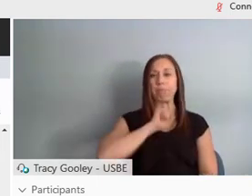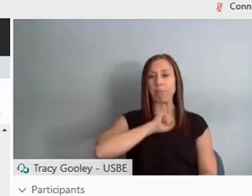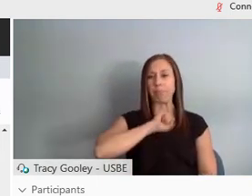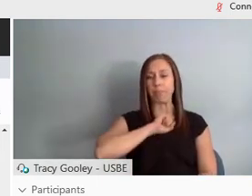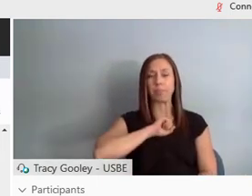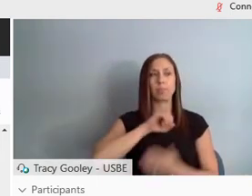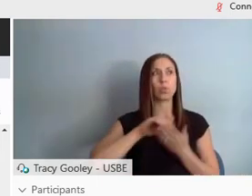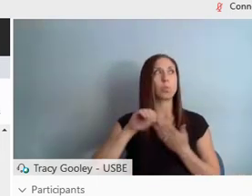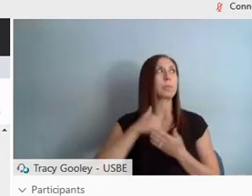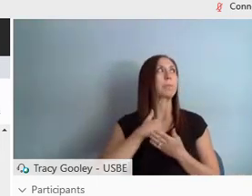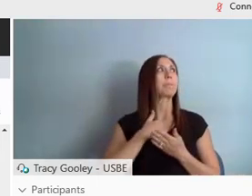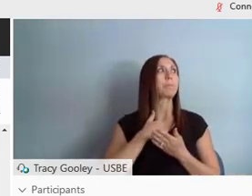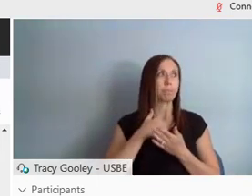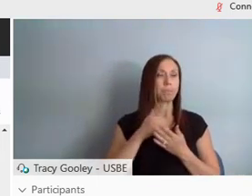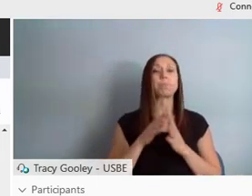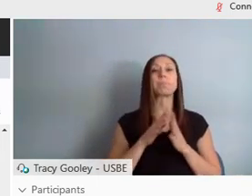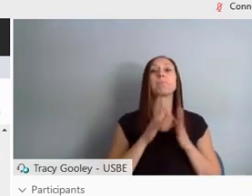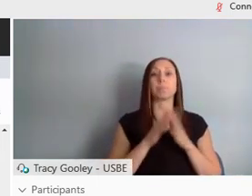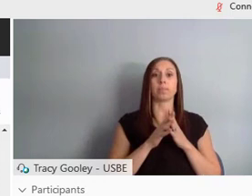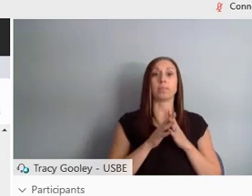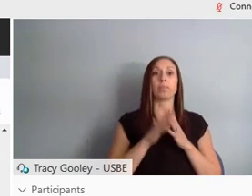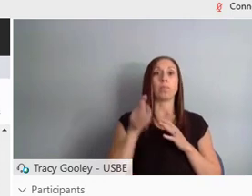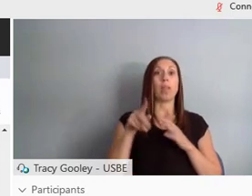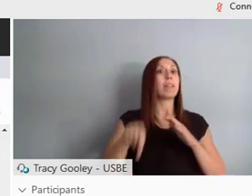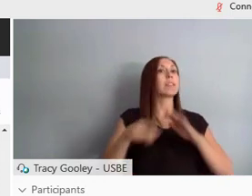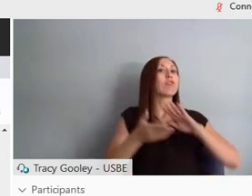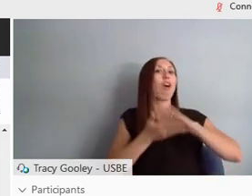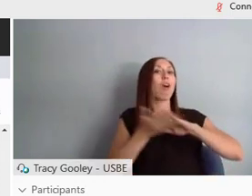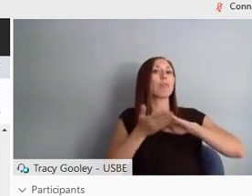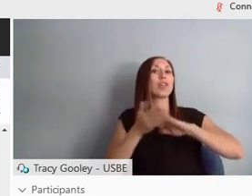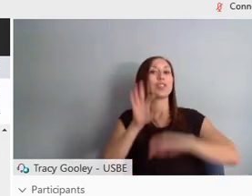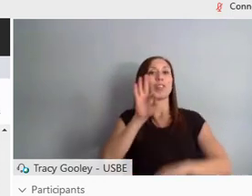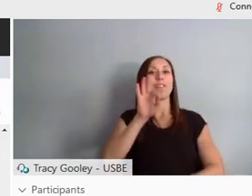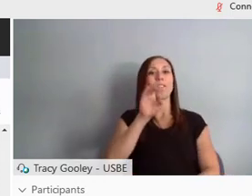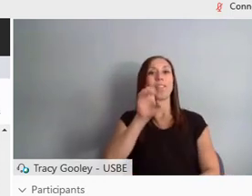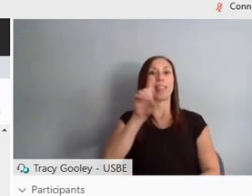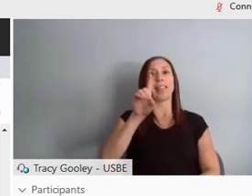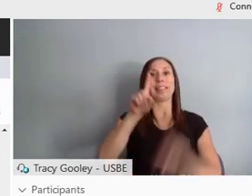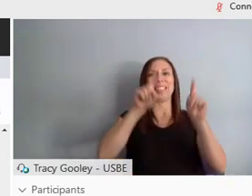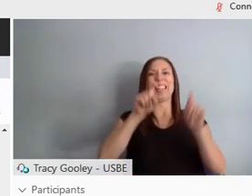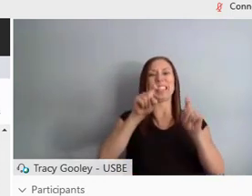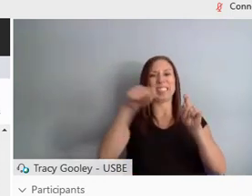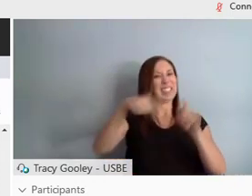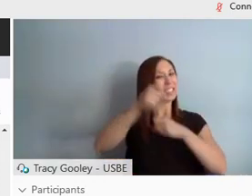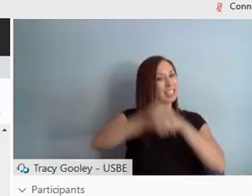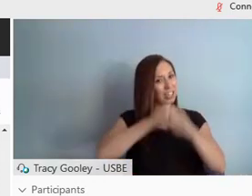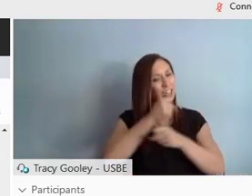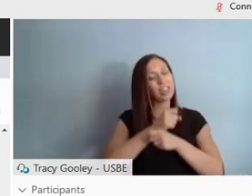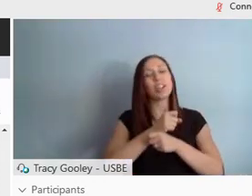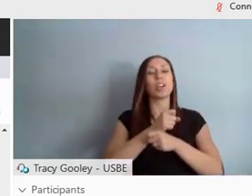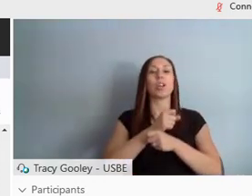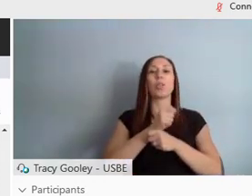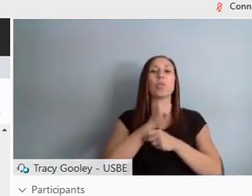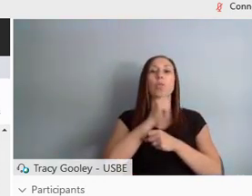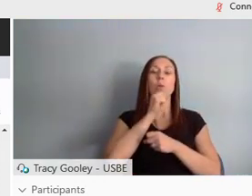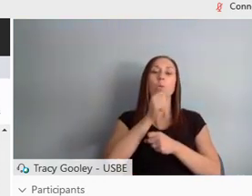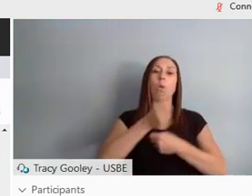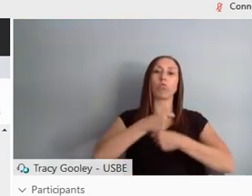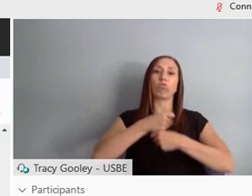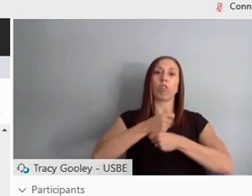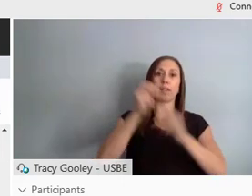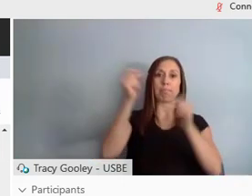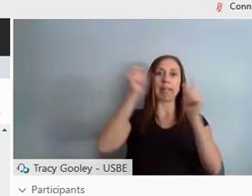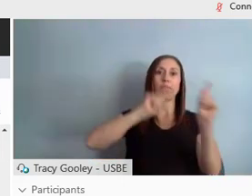Excuse me. Since this is the operational field test year, there will not be immediate